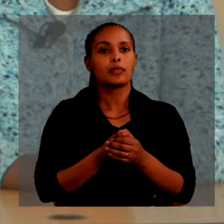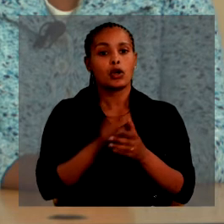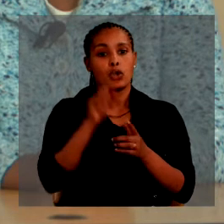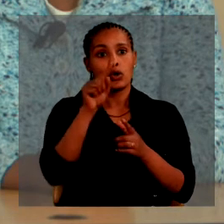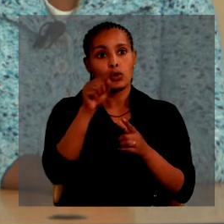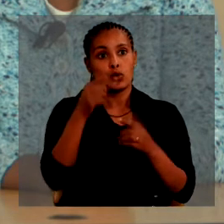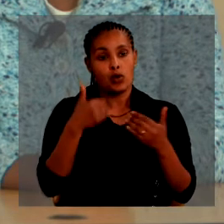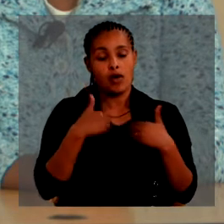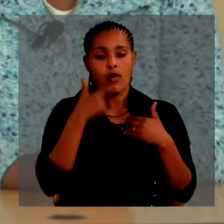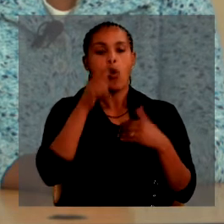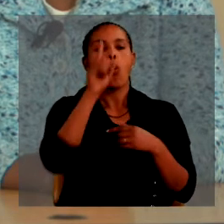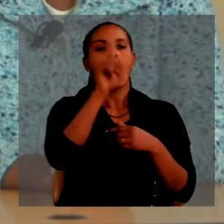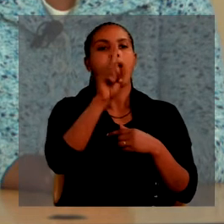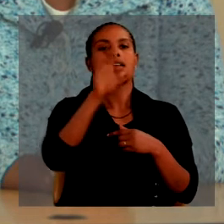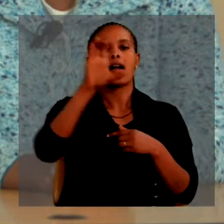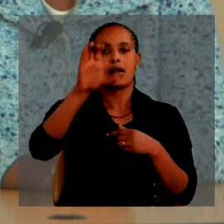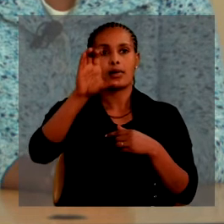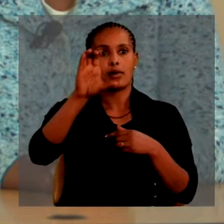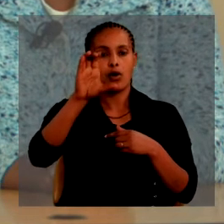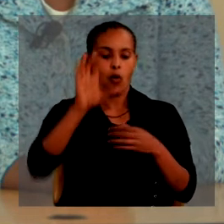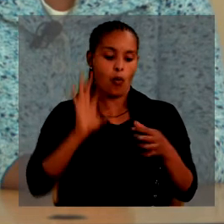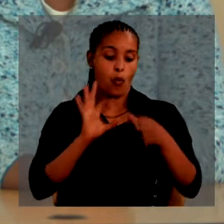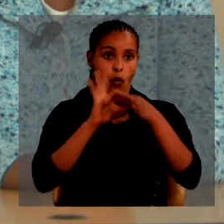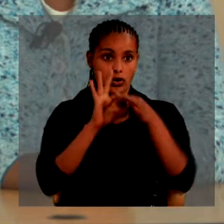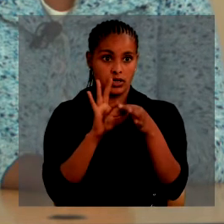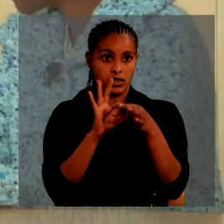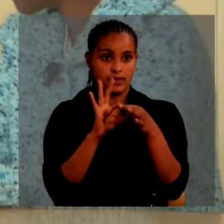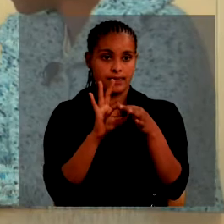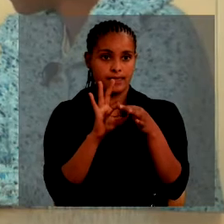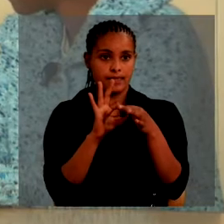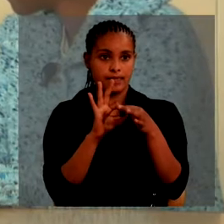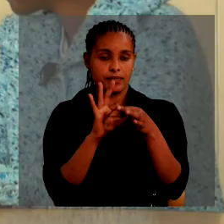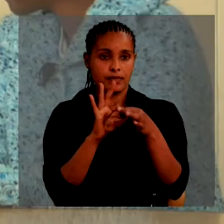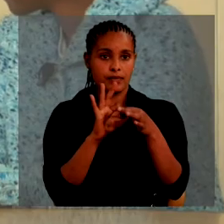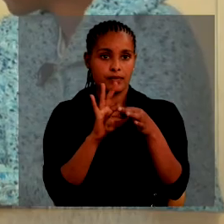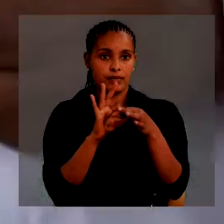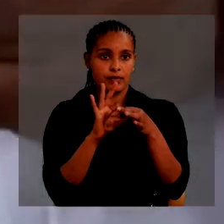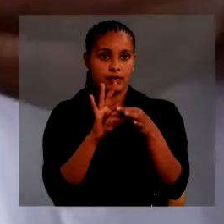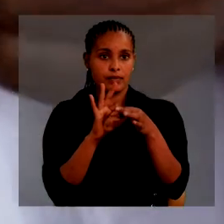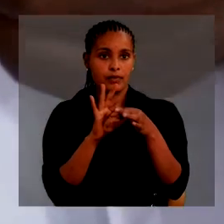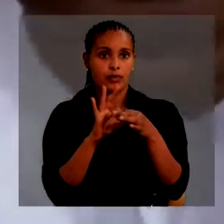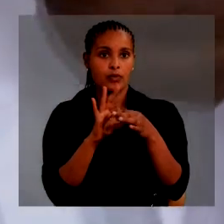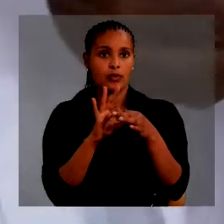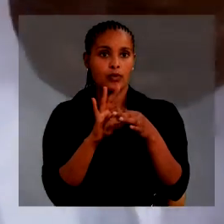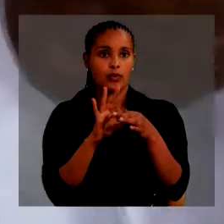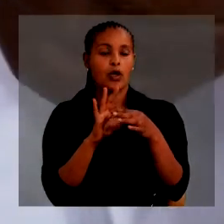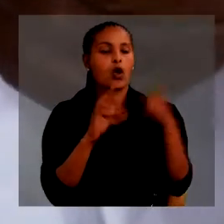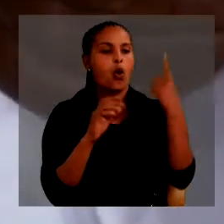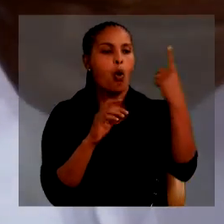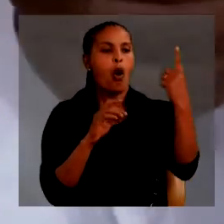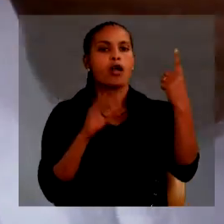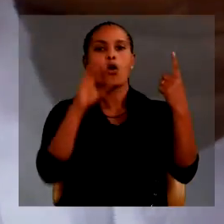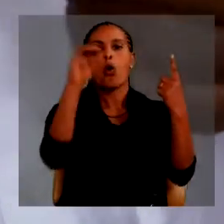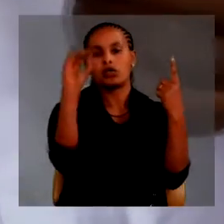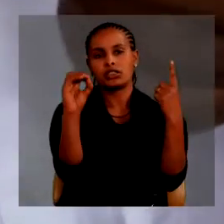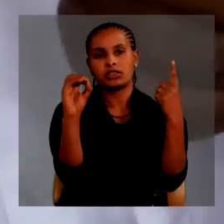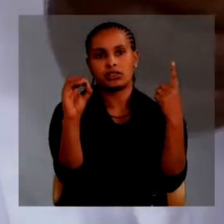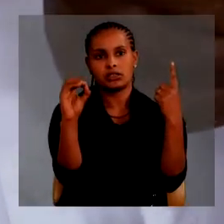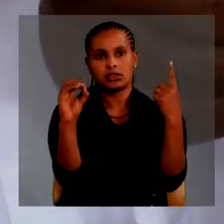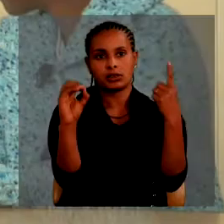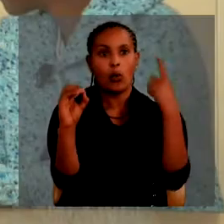You have one carbon bonded to oxygen. One oxygen.